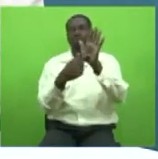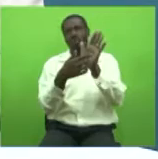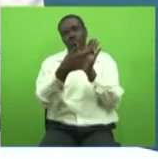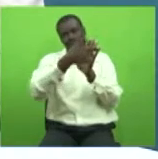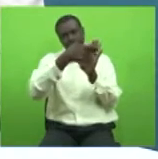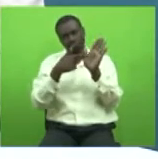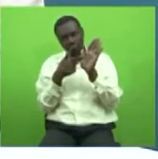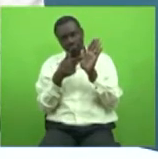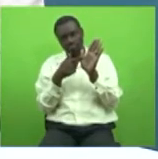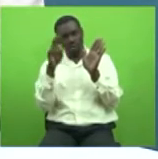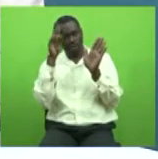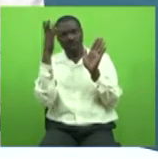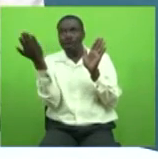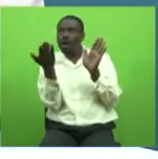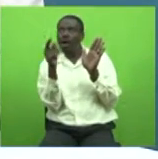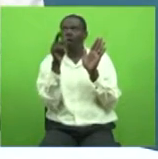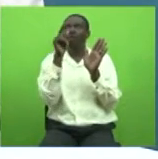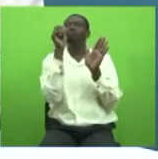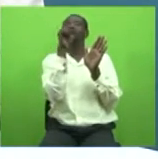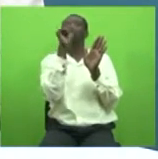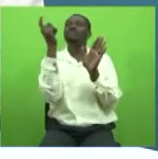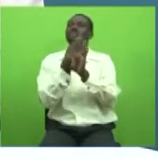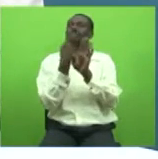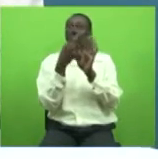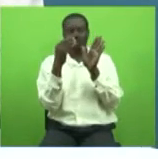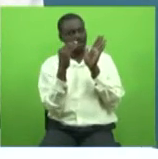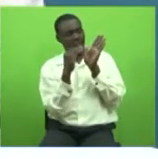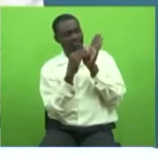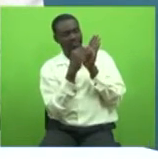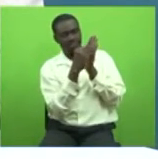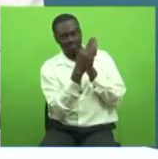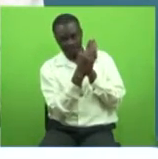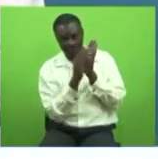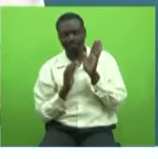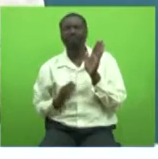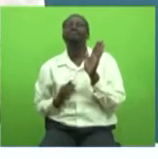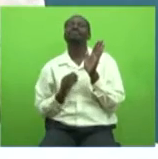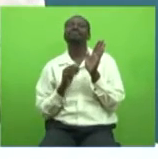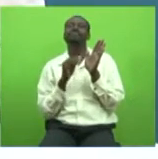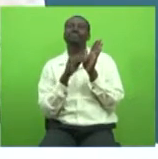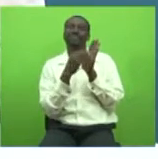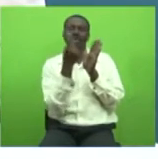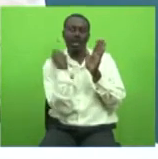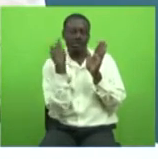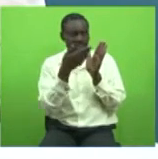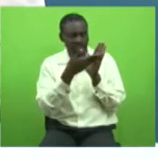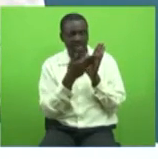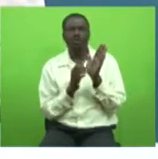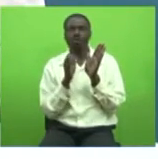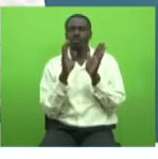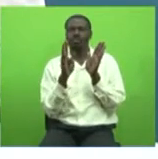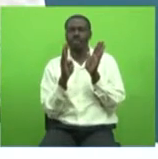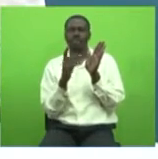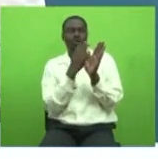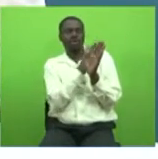which is sending this form, the OB reference number, the hospital to which